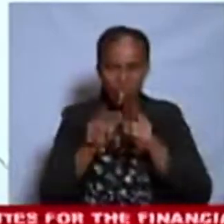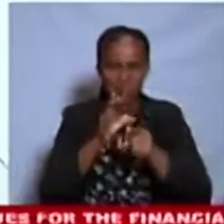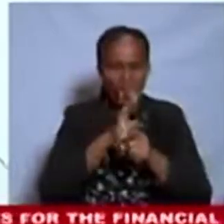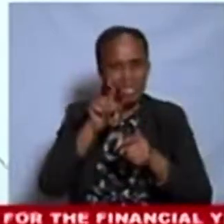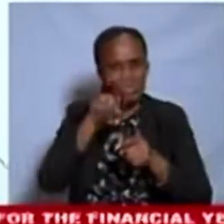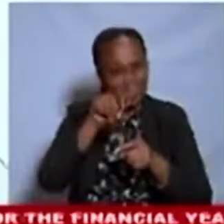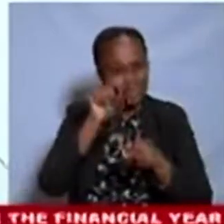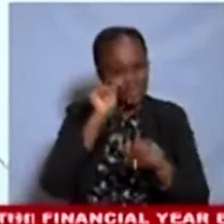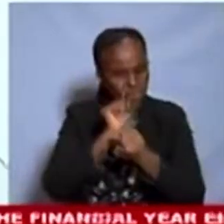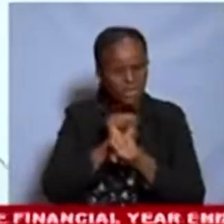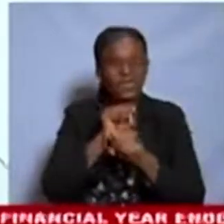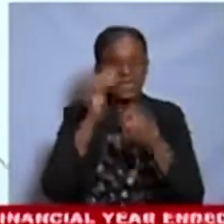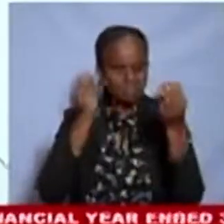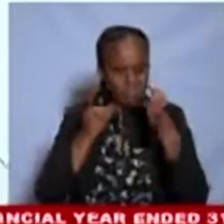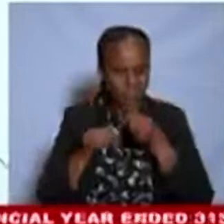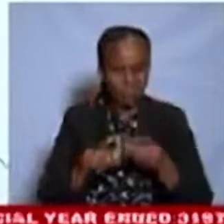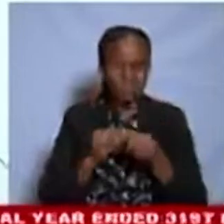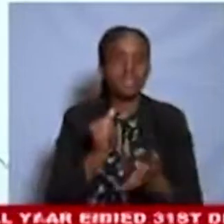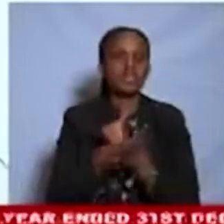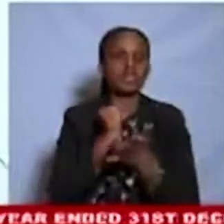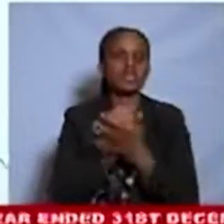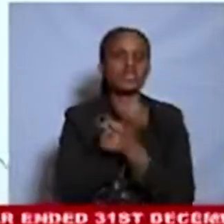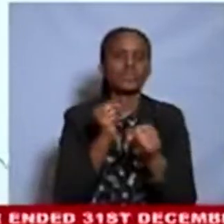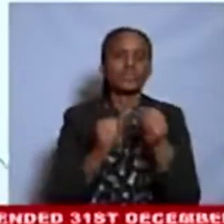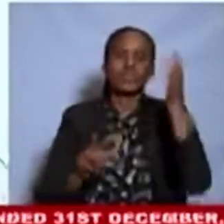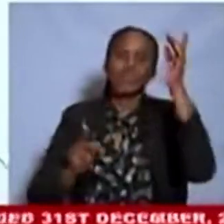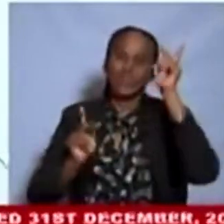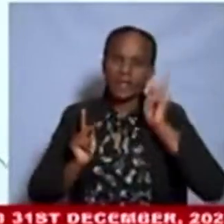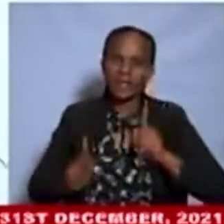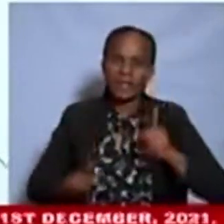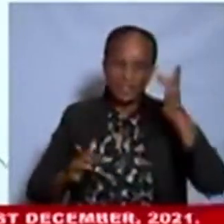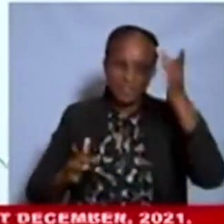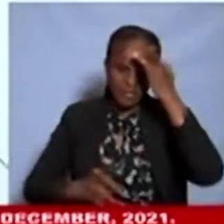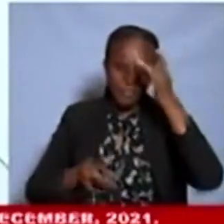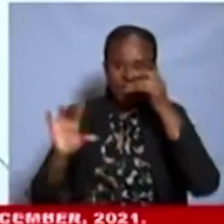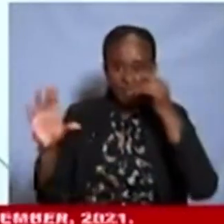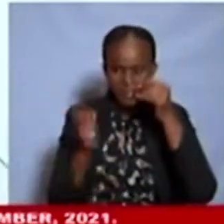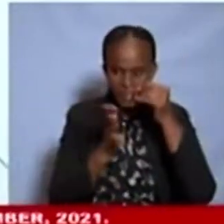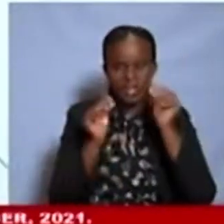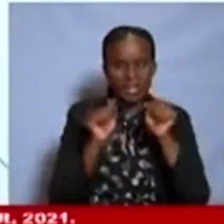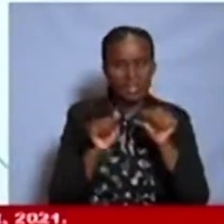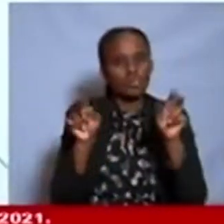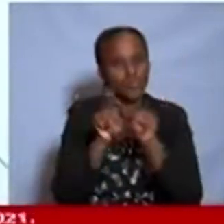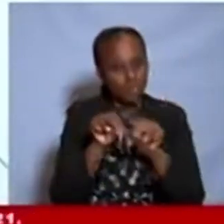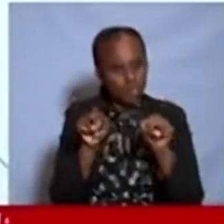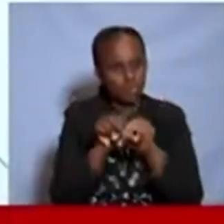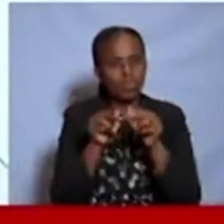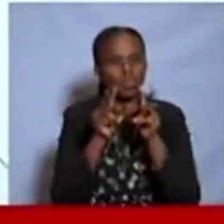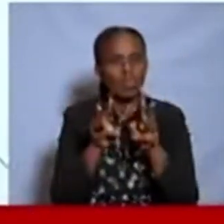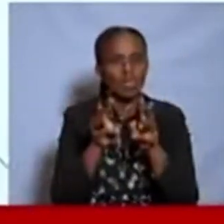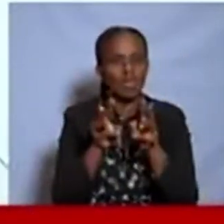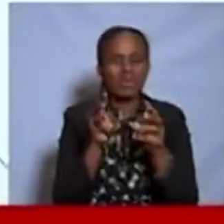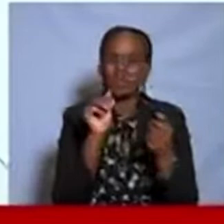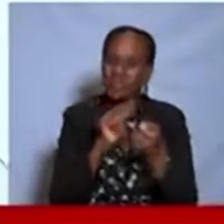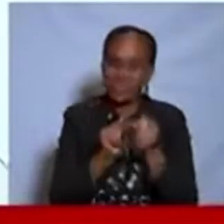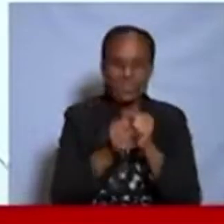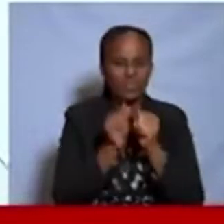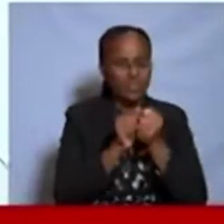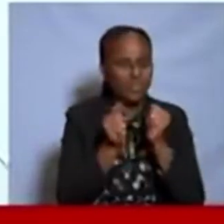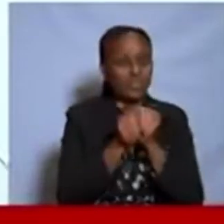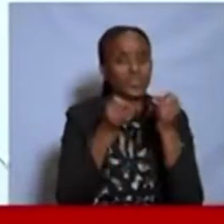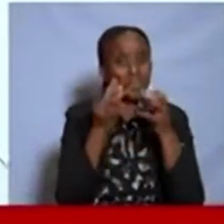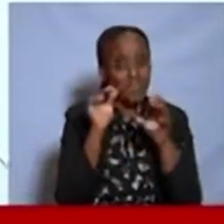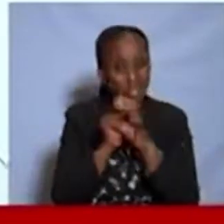lot of things to pick it up so that the person can now come float on the normal basis. There are a lot of problems that are in this